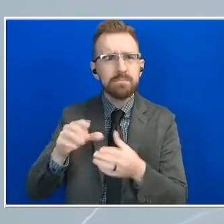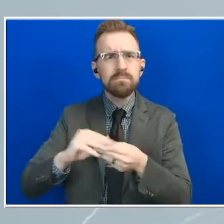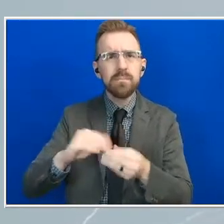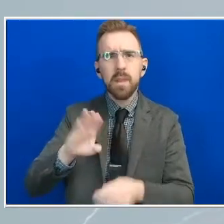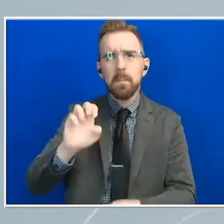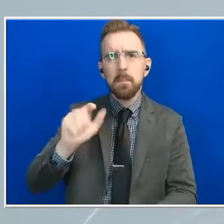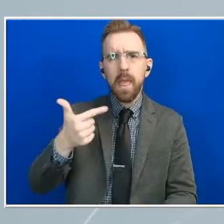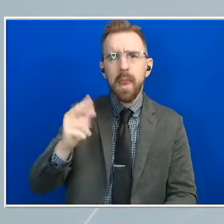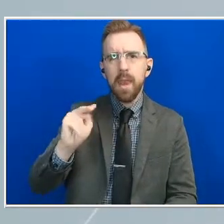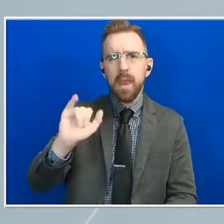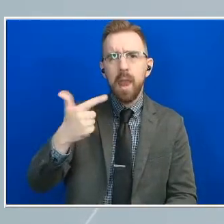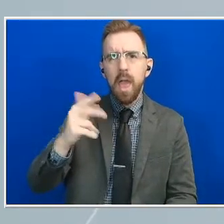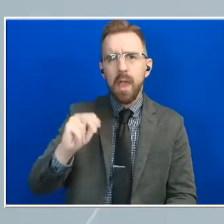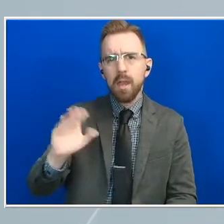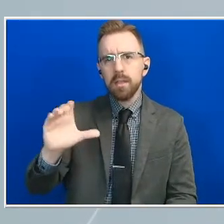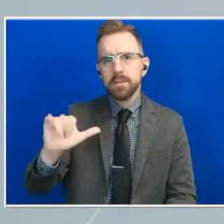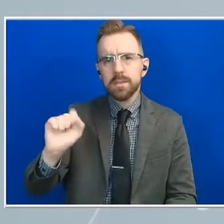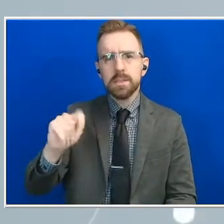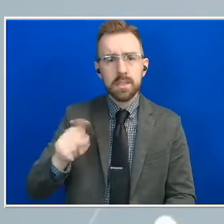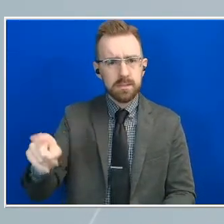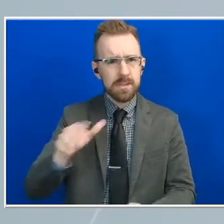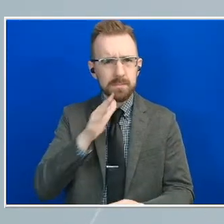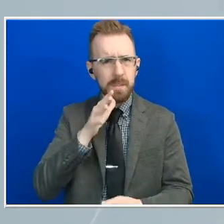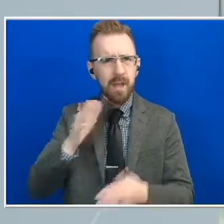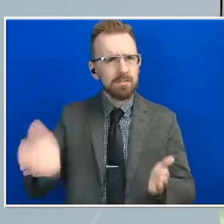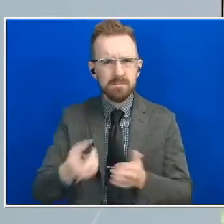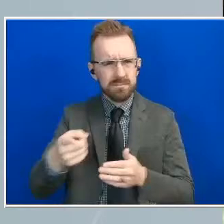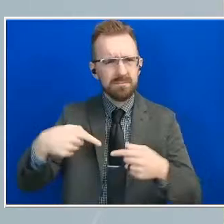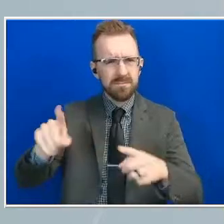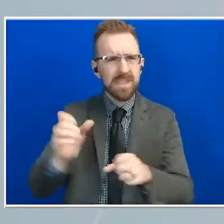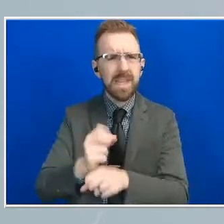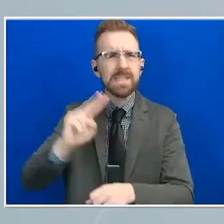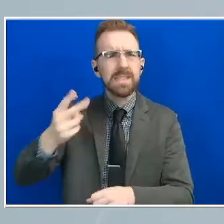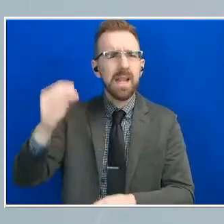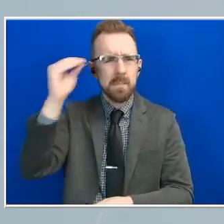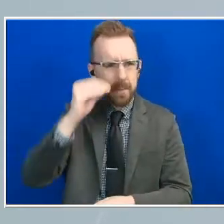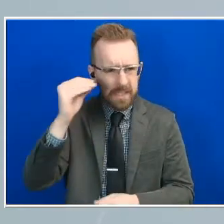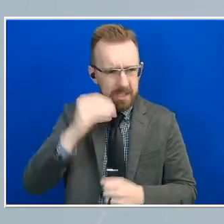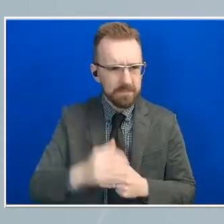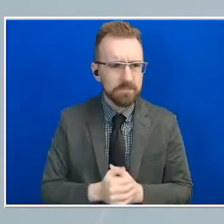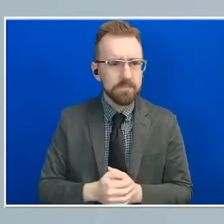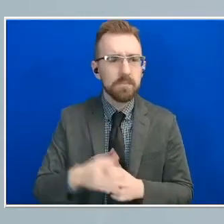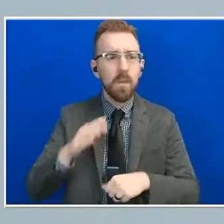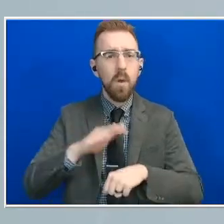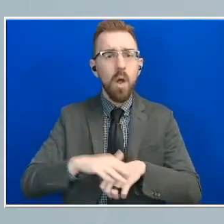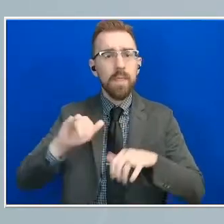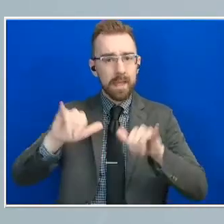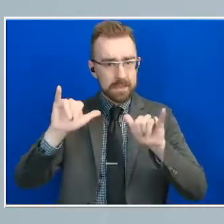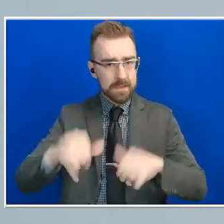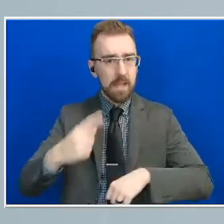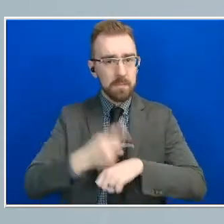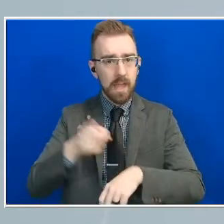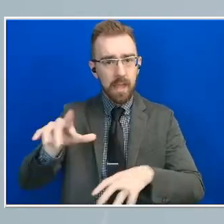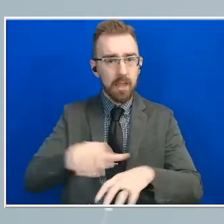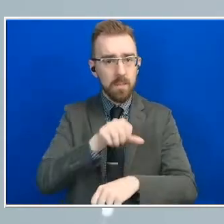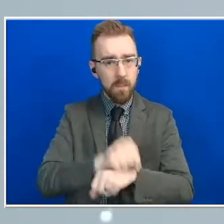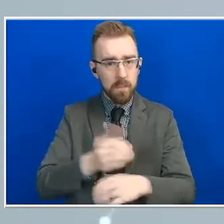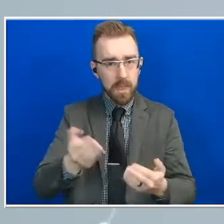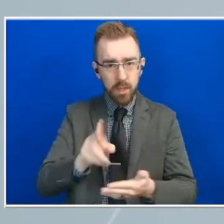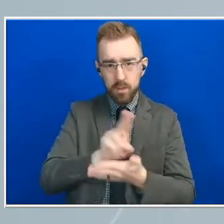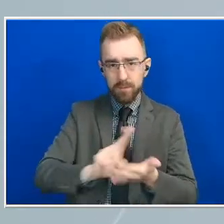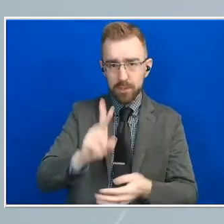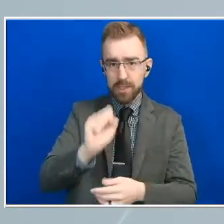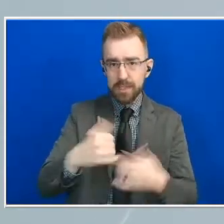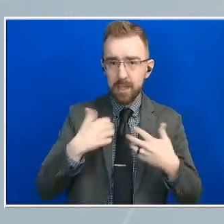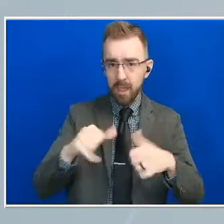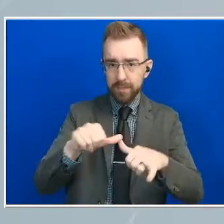but Kyle's mom encouraged him to get a second opinion. And on the same day as his appointment here at the University of Kansas Health System, he